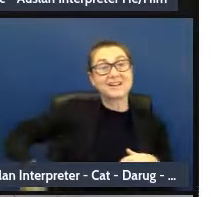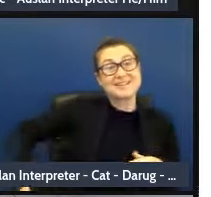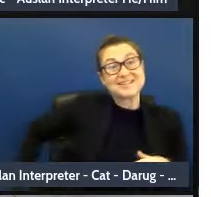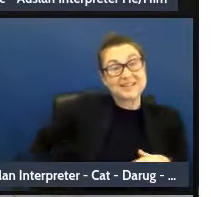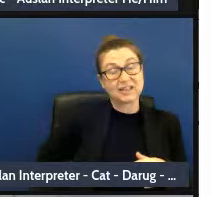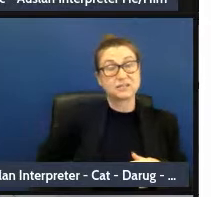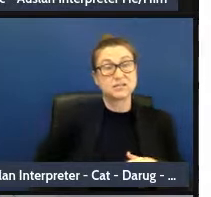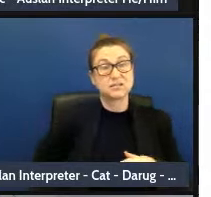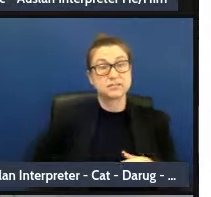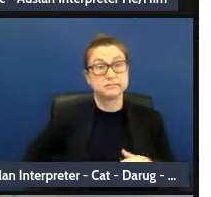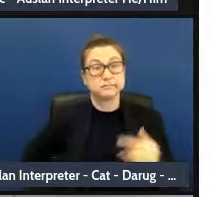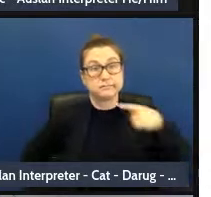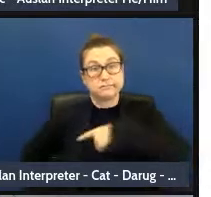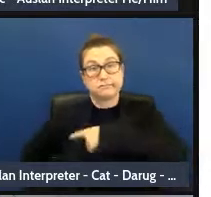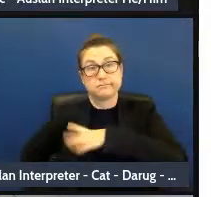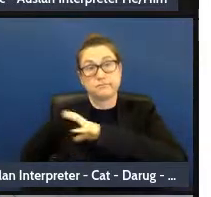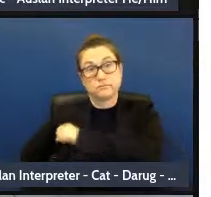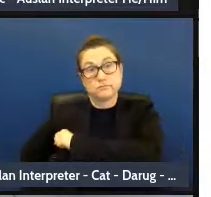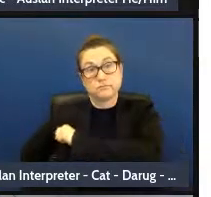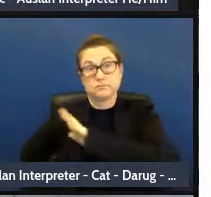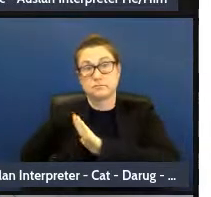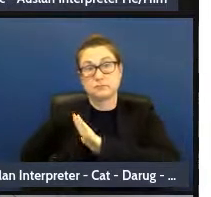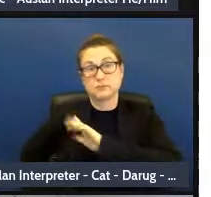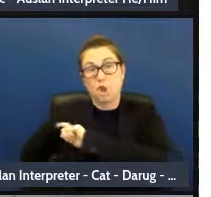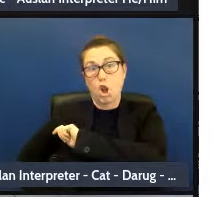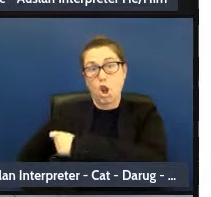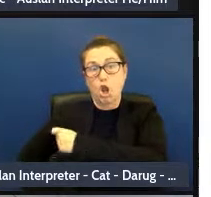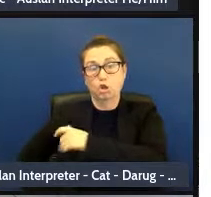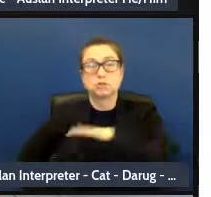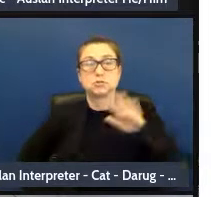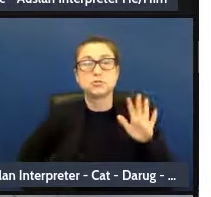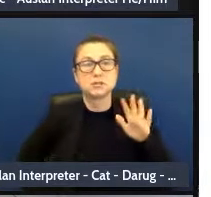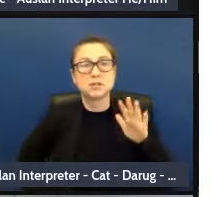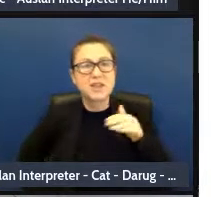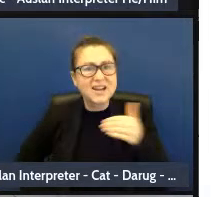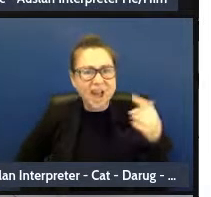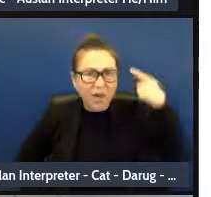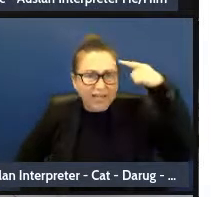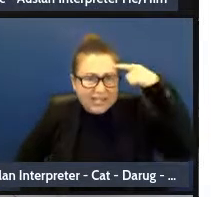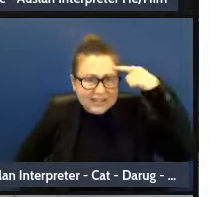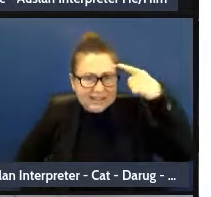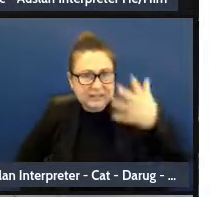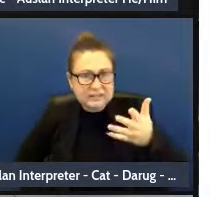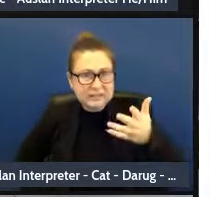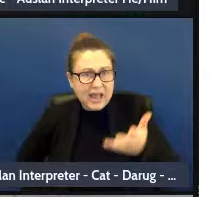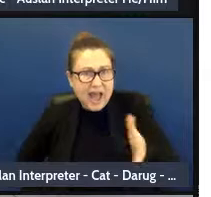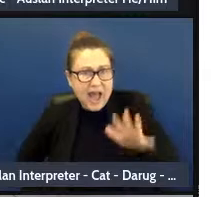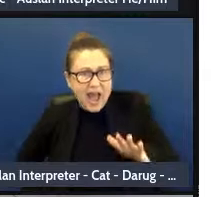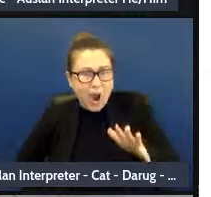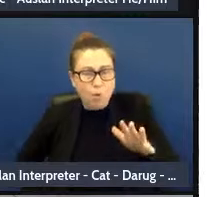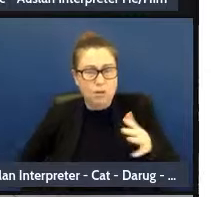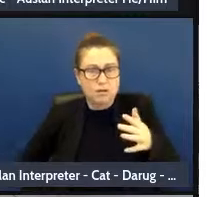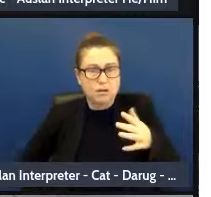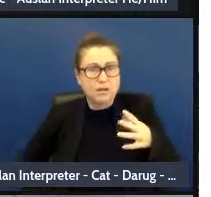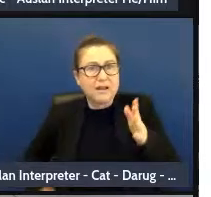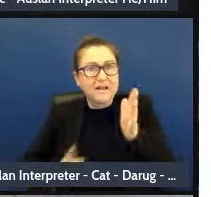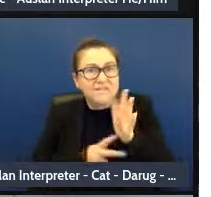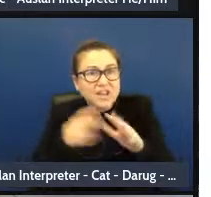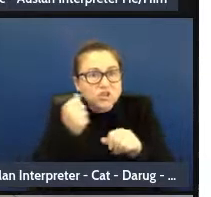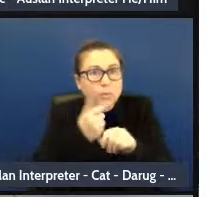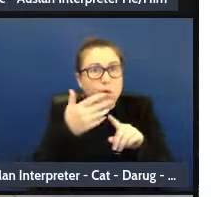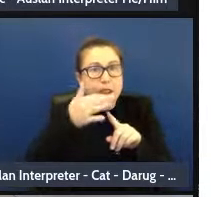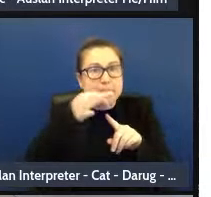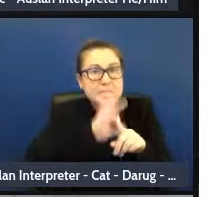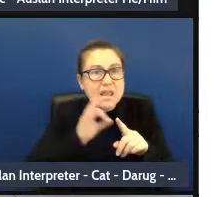use it. Now, I want you to think about how you would go about trying to peel and chop all of those